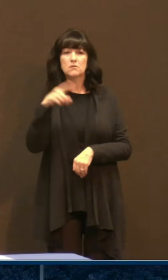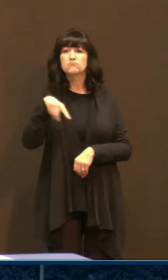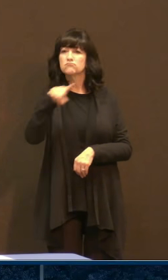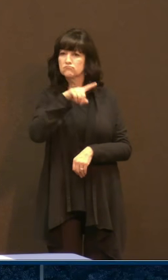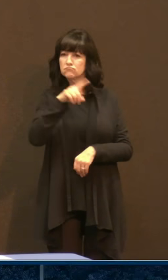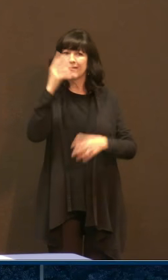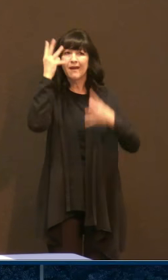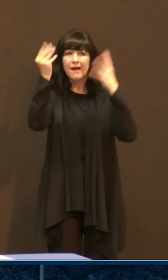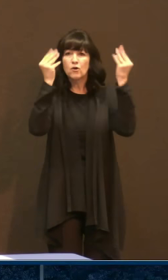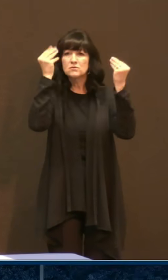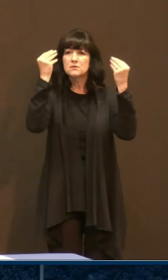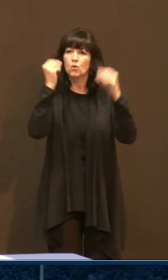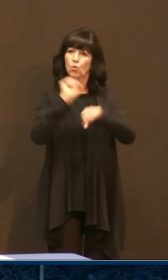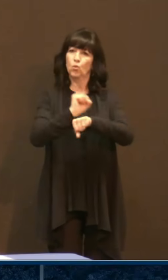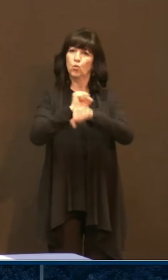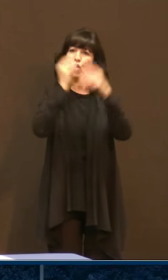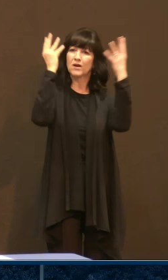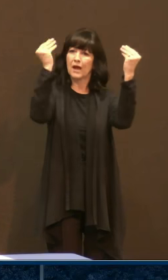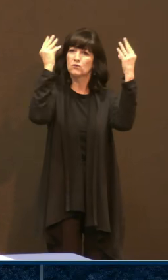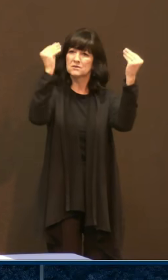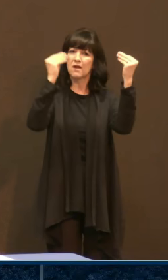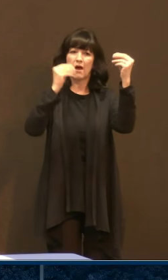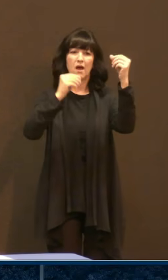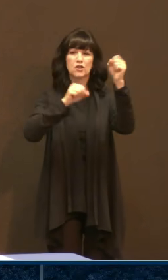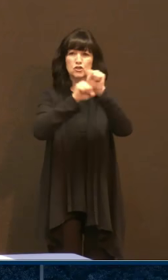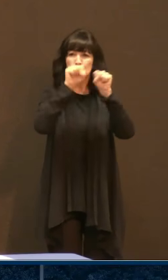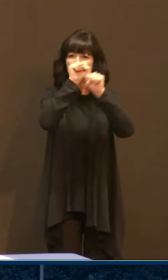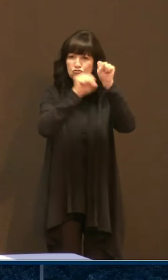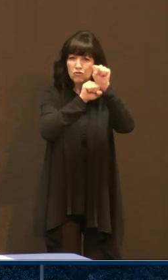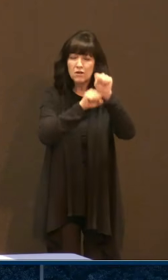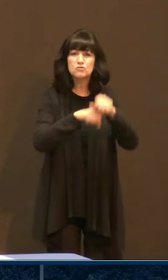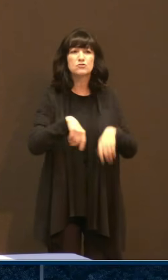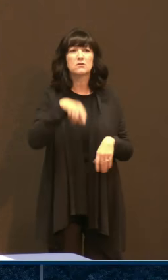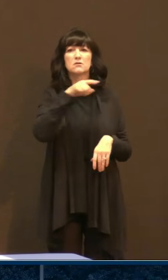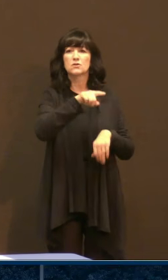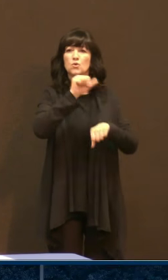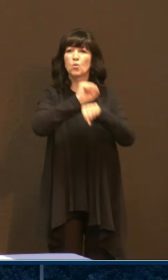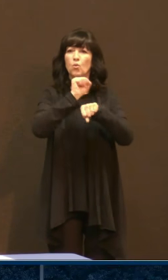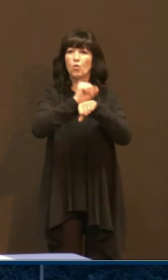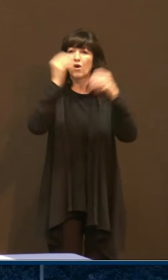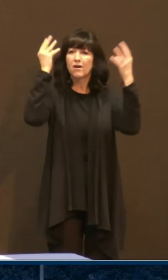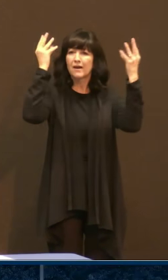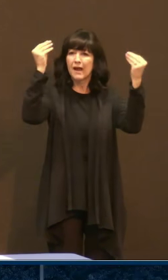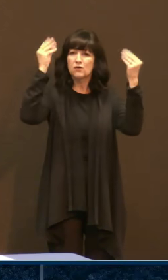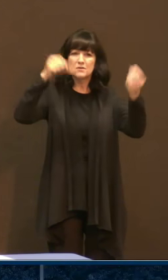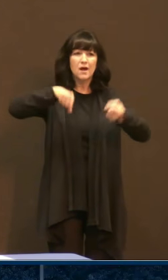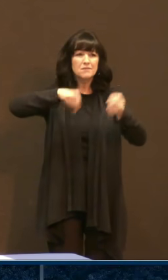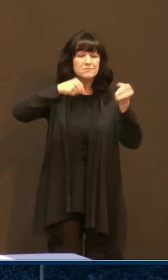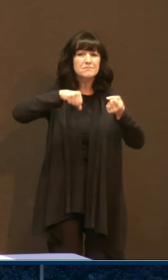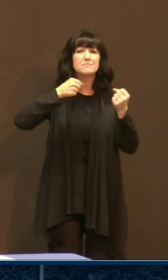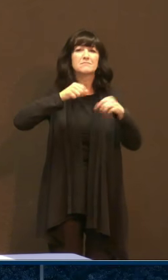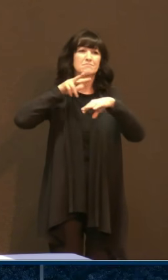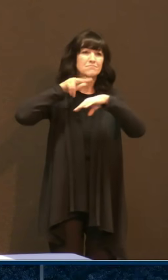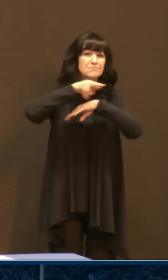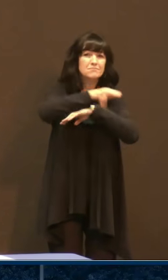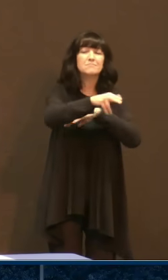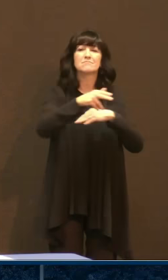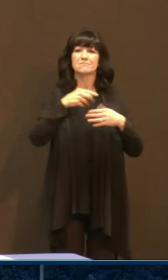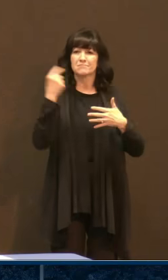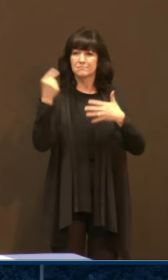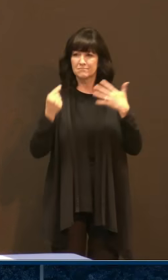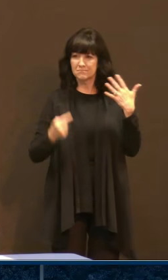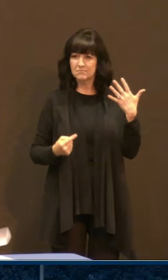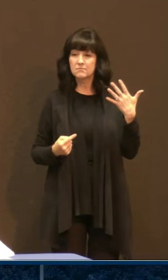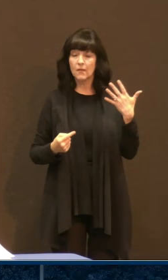landscaping or construction industry, but also the family members or housemates of these individuals. Certainly anyone who's living with